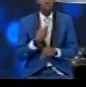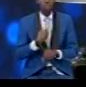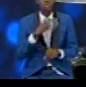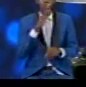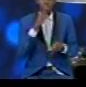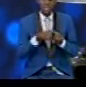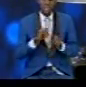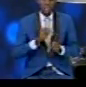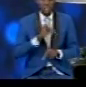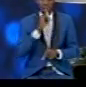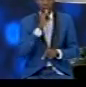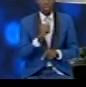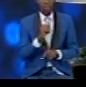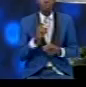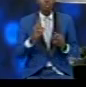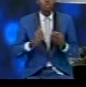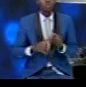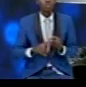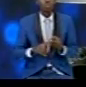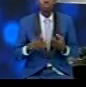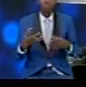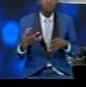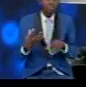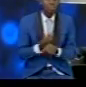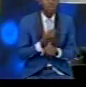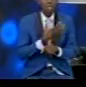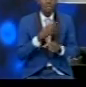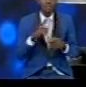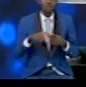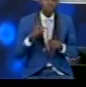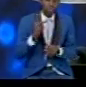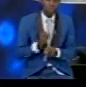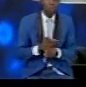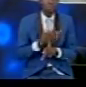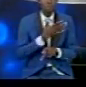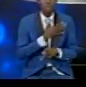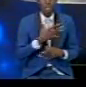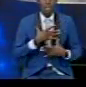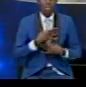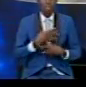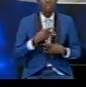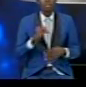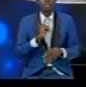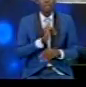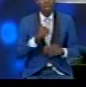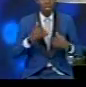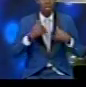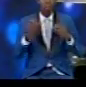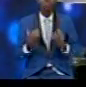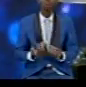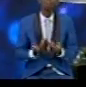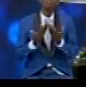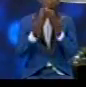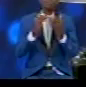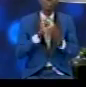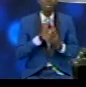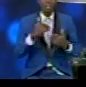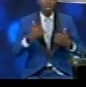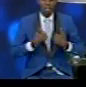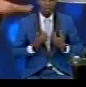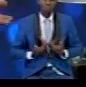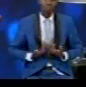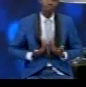am to take and to keep my interest. I have sacrificed. I have denied